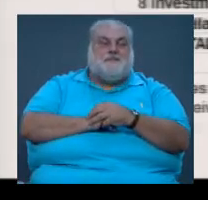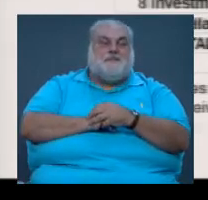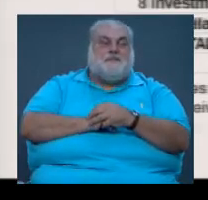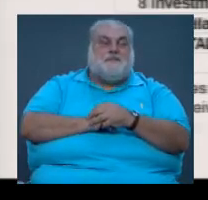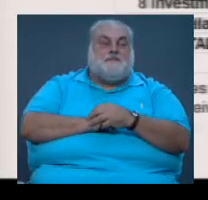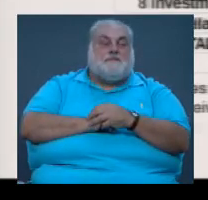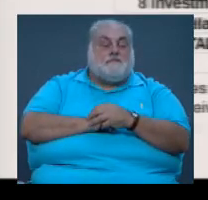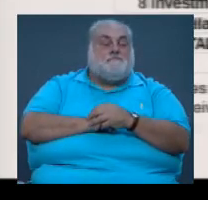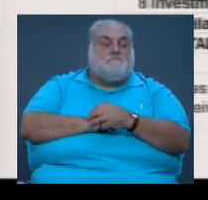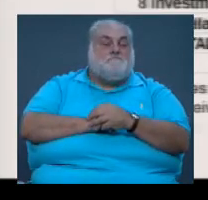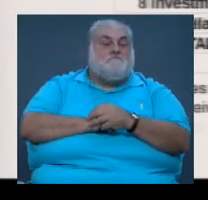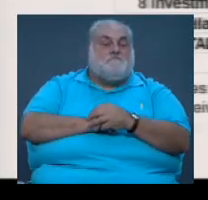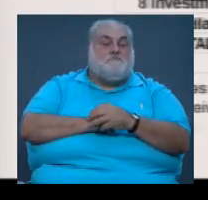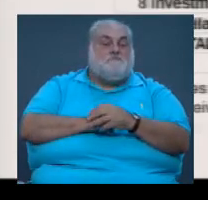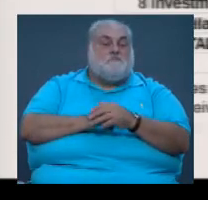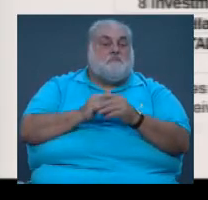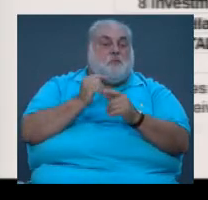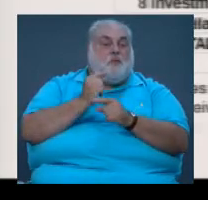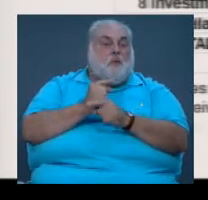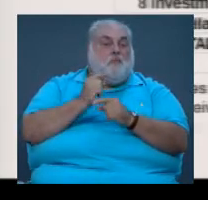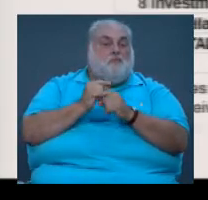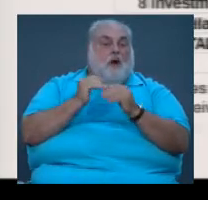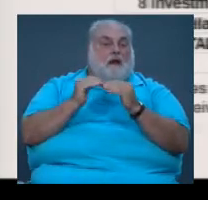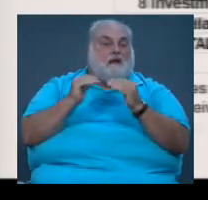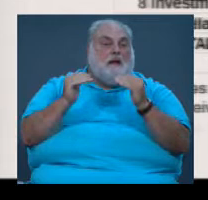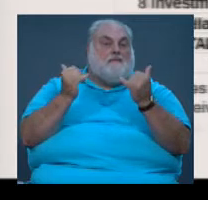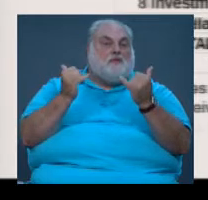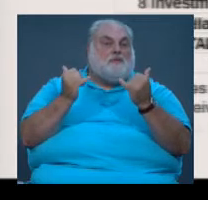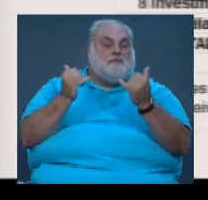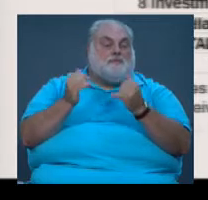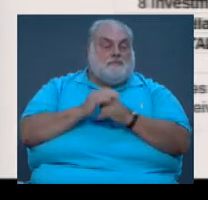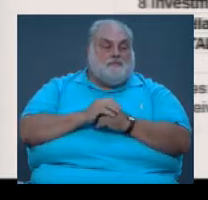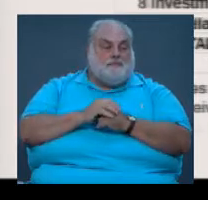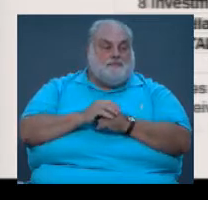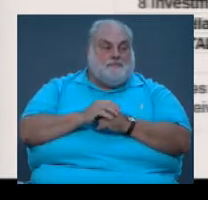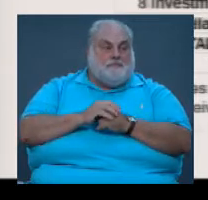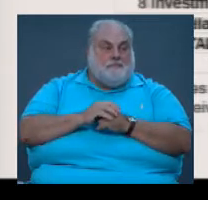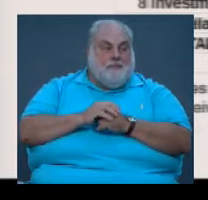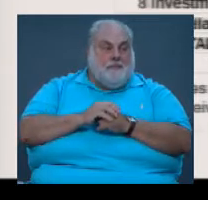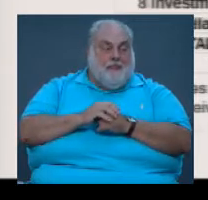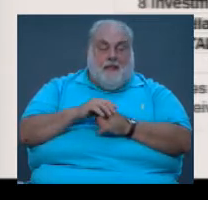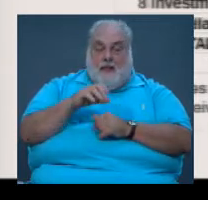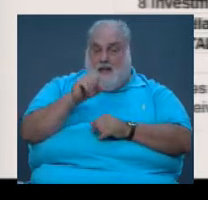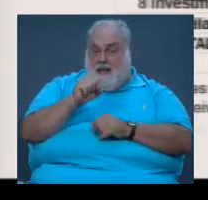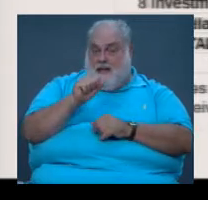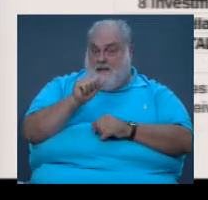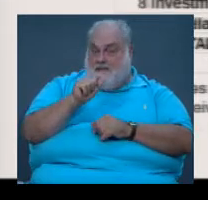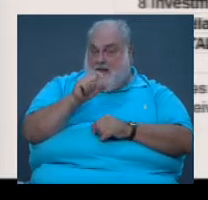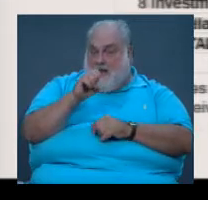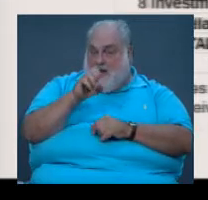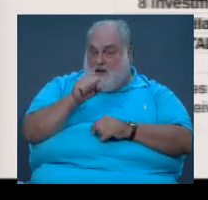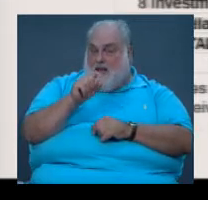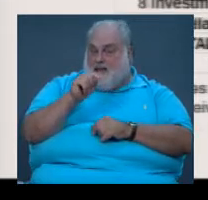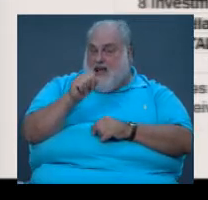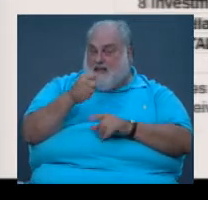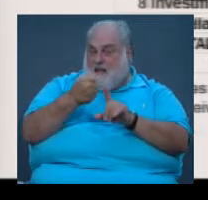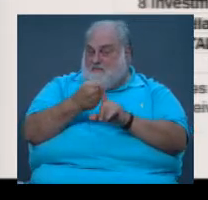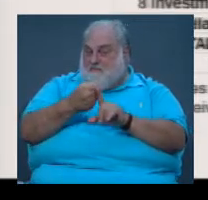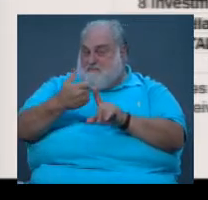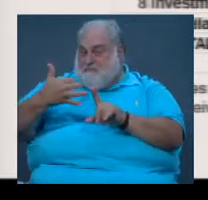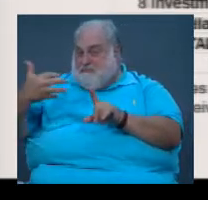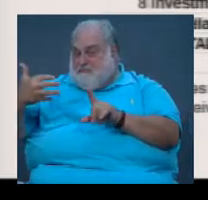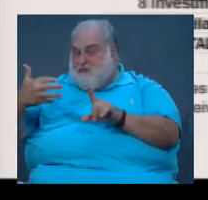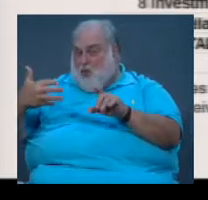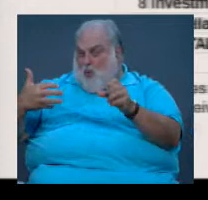we're on target to achieve our budgeted growth rate there. Sales tax I'm going to spend a lot of time on in just a few minutes, so I'm going